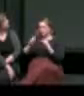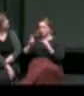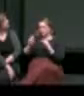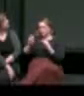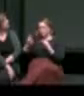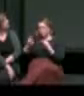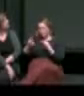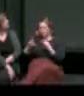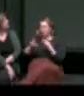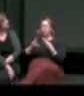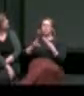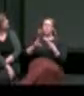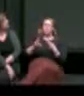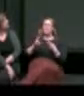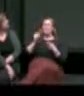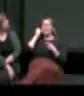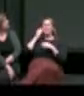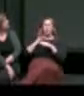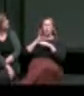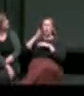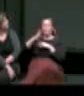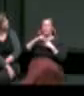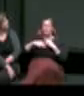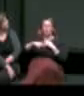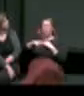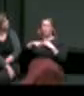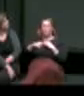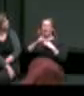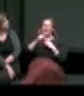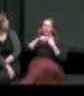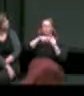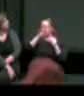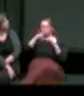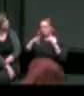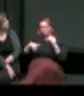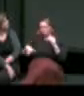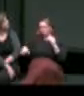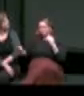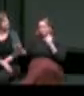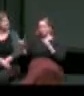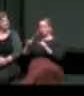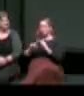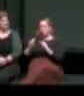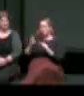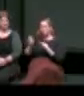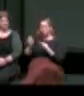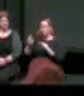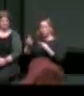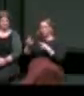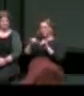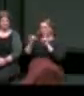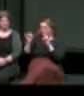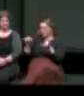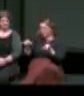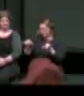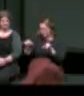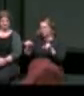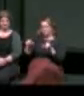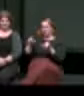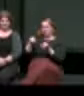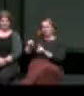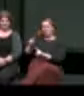stores flow during an overflow event. Well, it has to drain back out to the sewer system, and